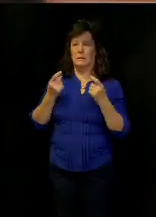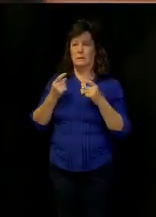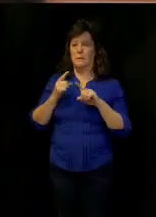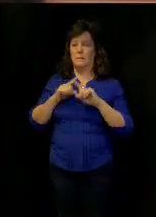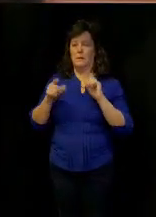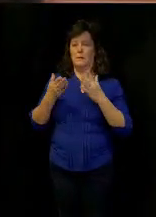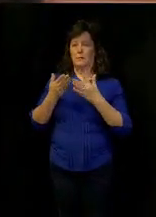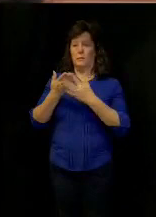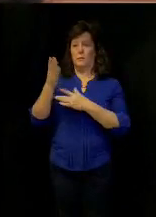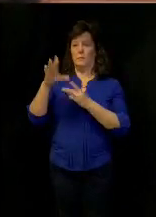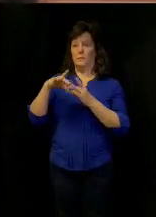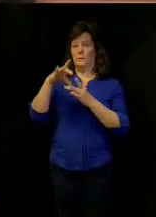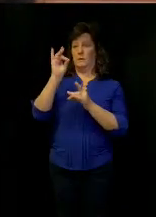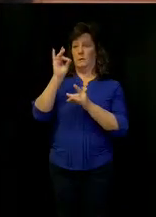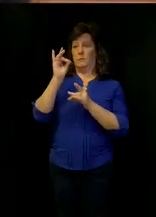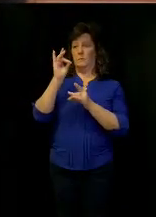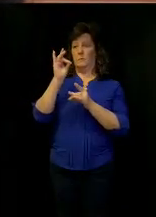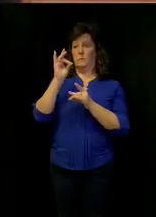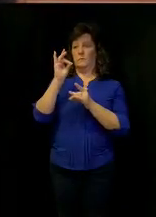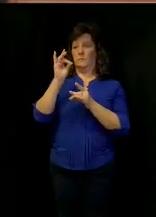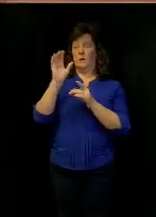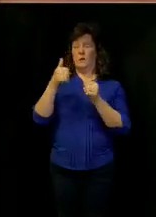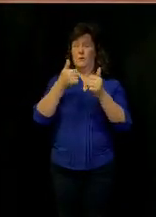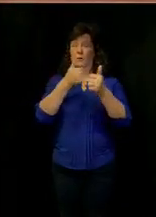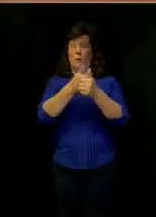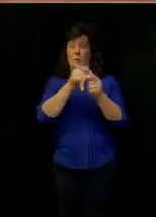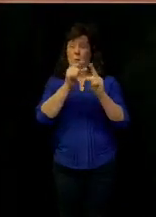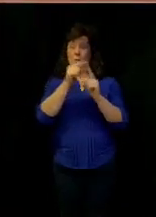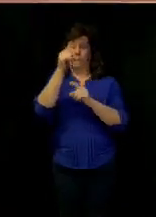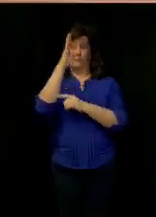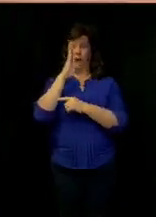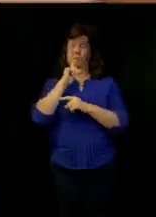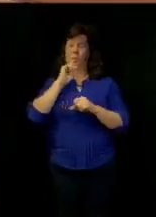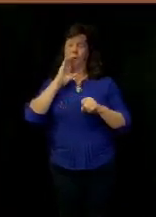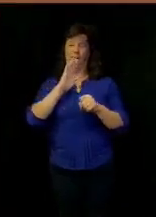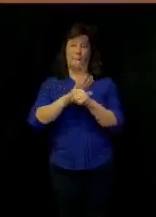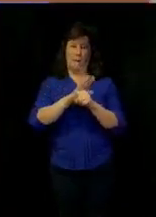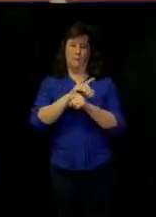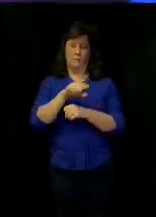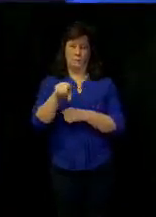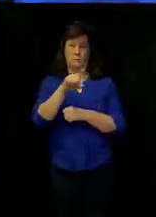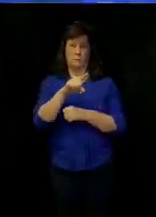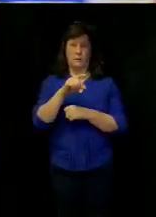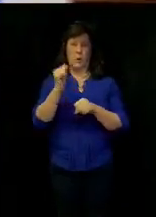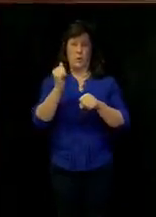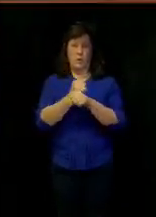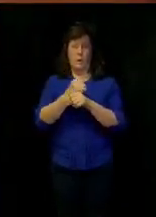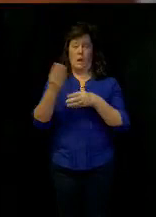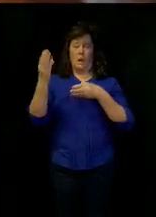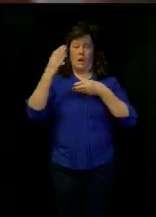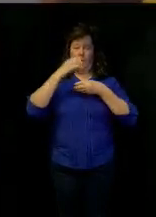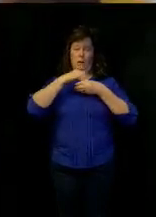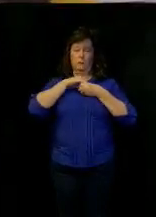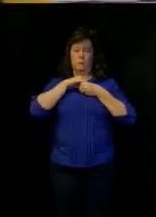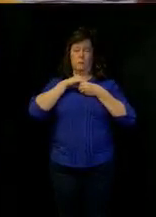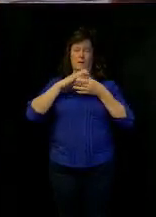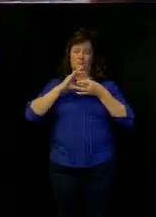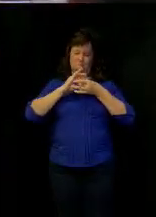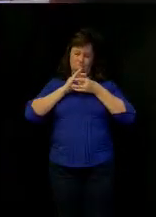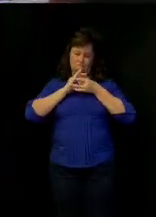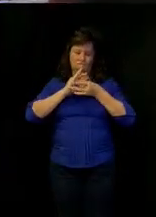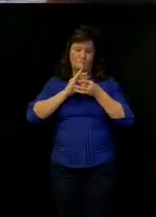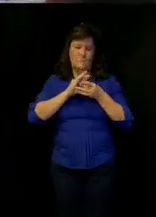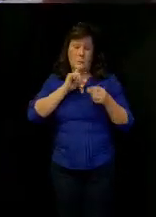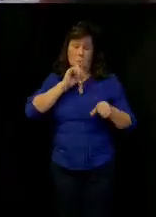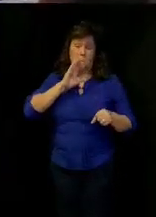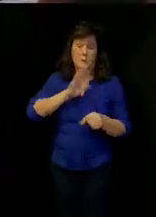what the word of God says. I promise you, I promise everybody in this room, if we will get that and look in that, I